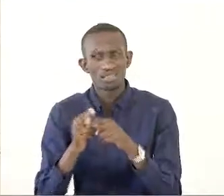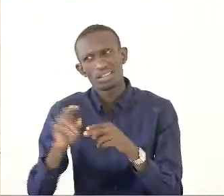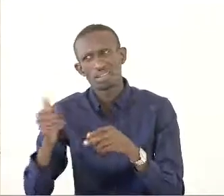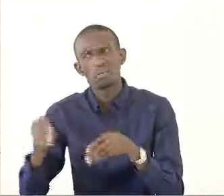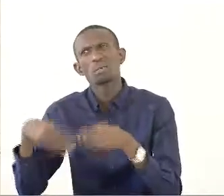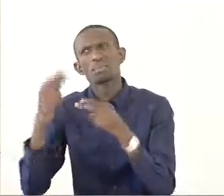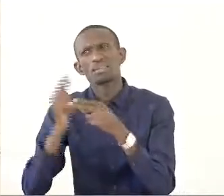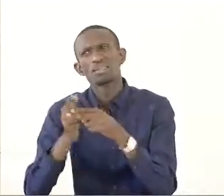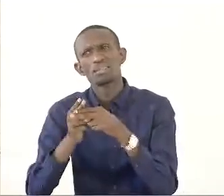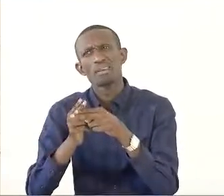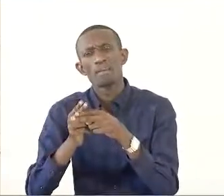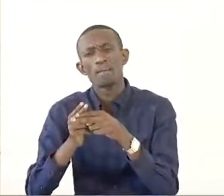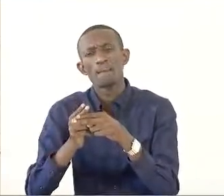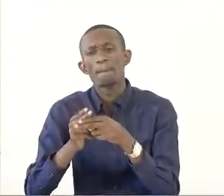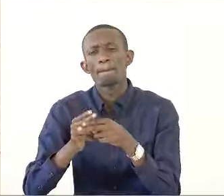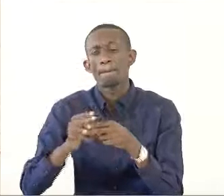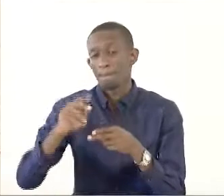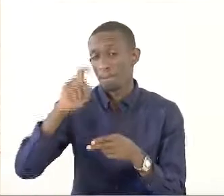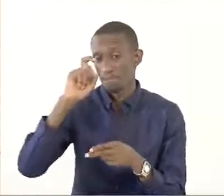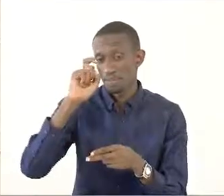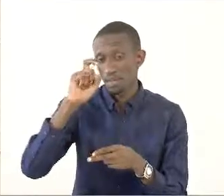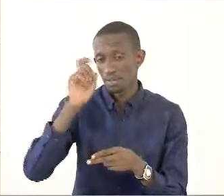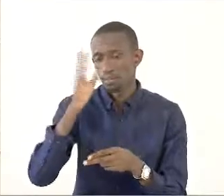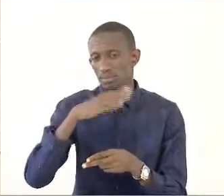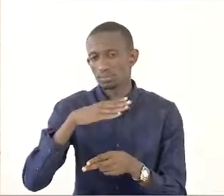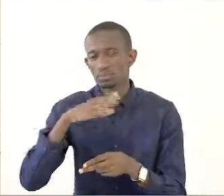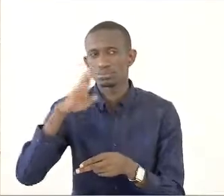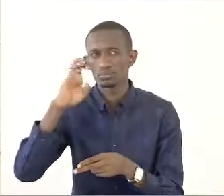If the